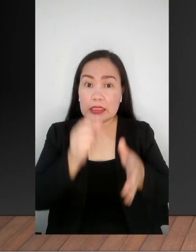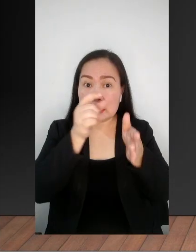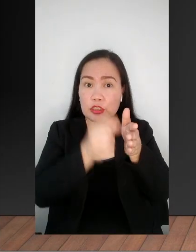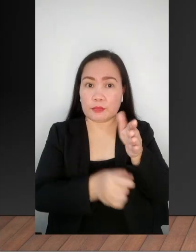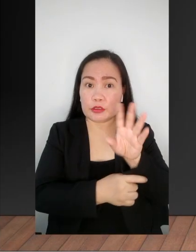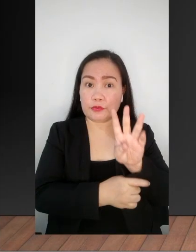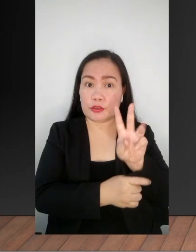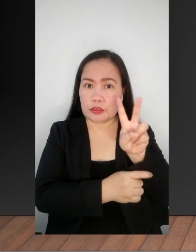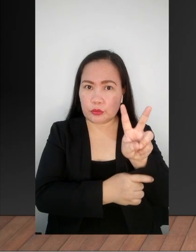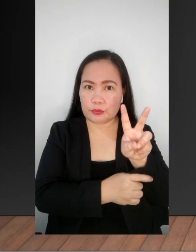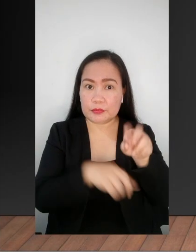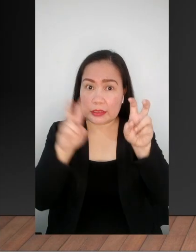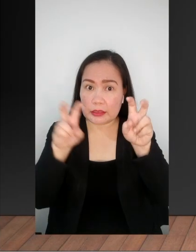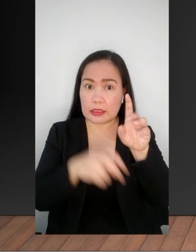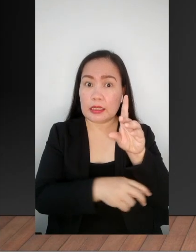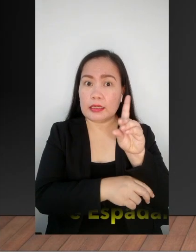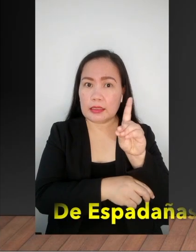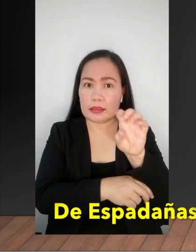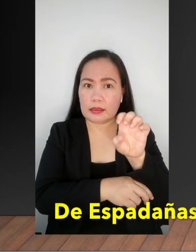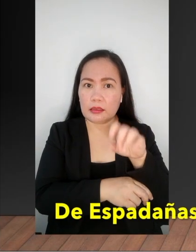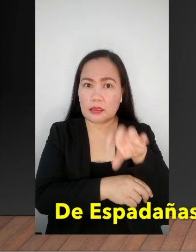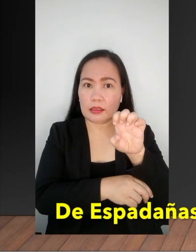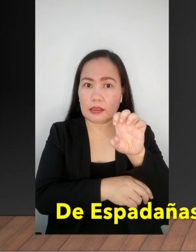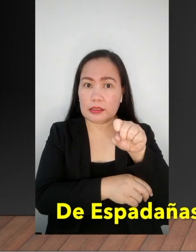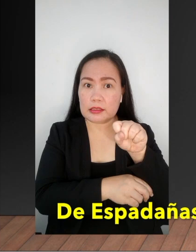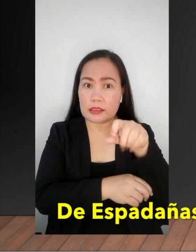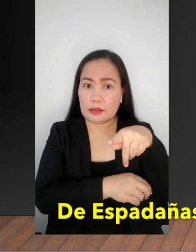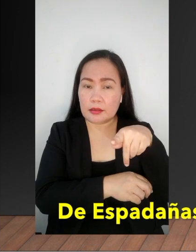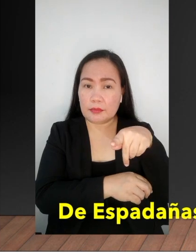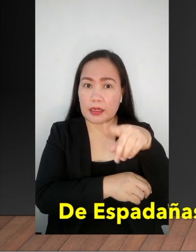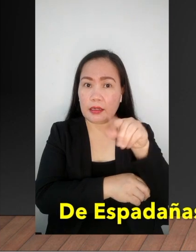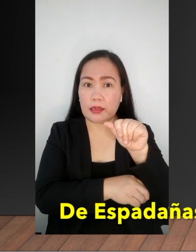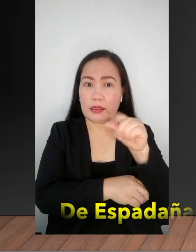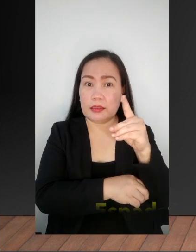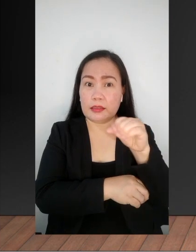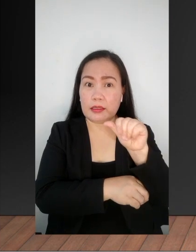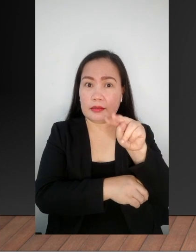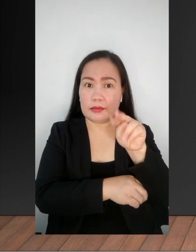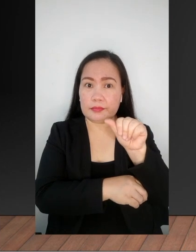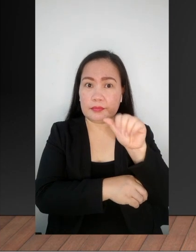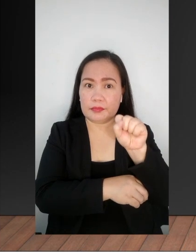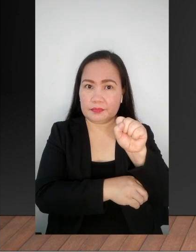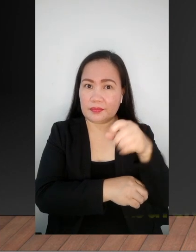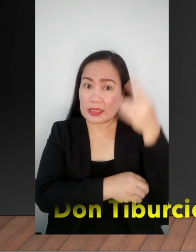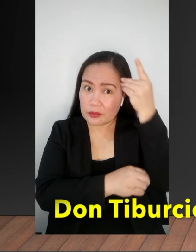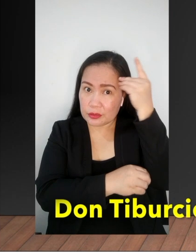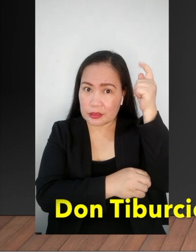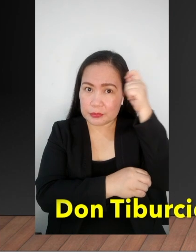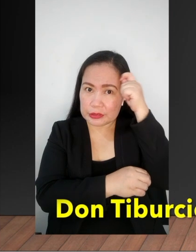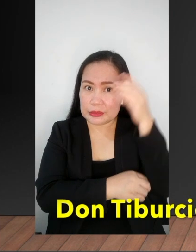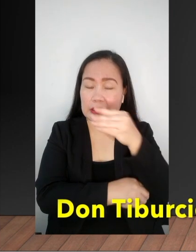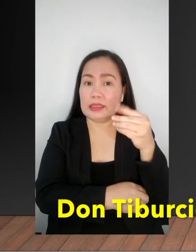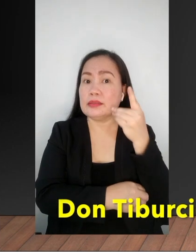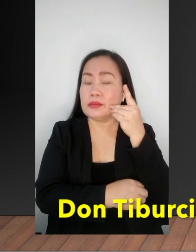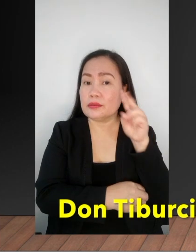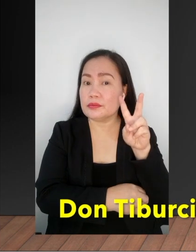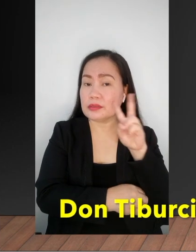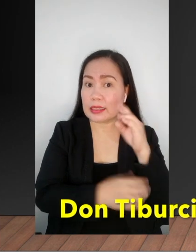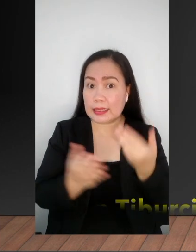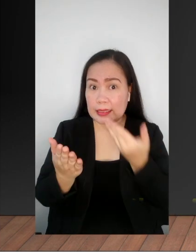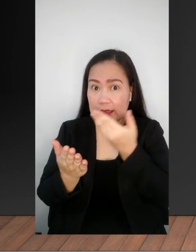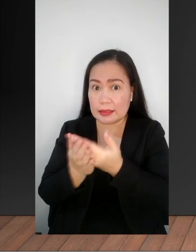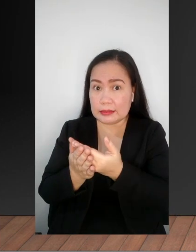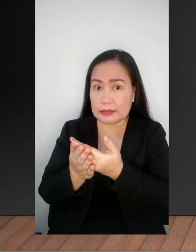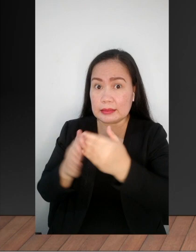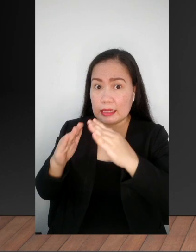Chapter 42. The Ispadanas. Don Tiburcio and Doña Victorina de Ispadana arrived